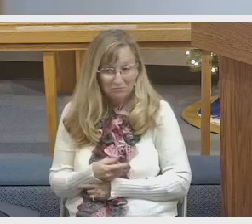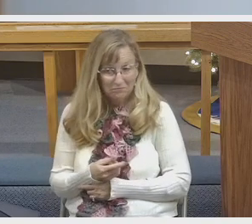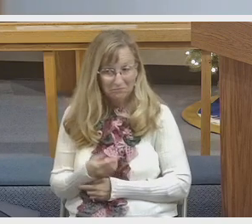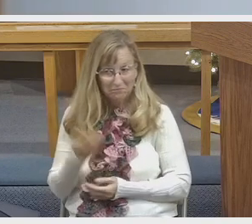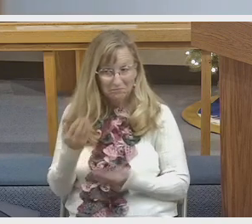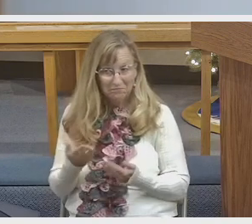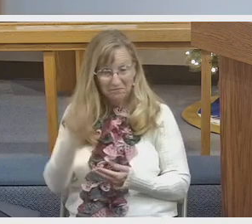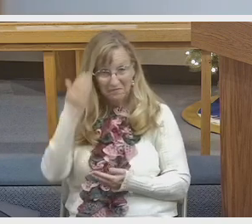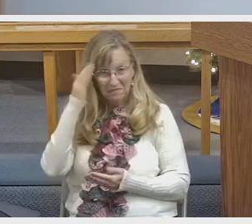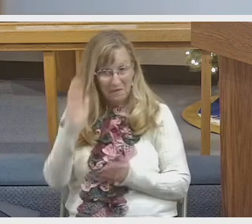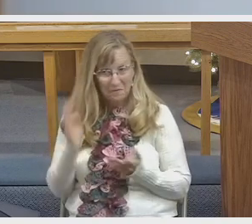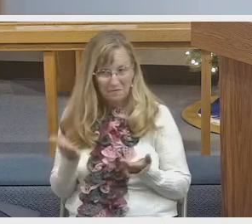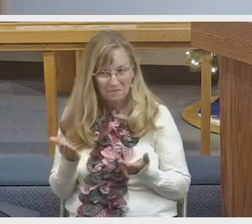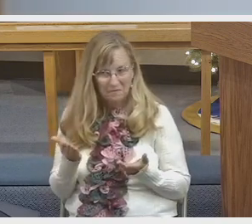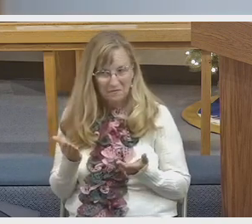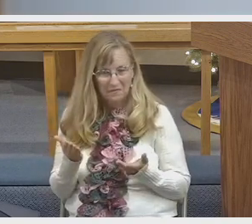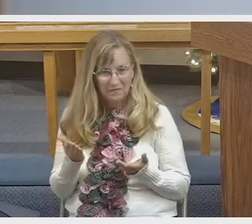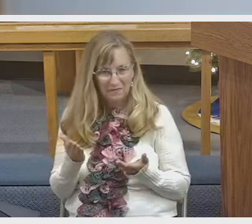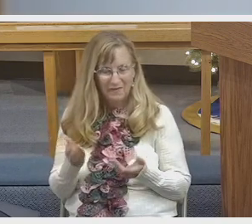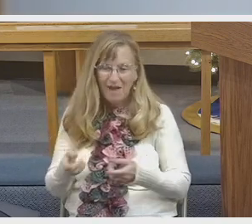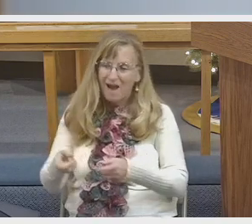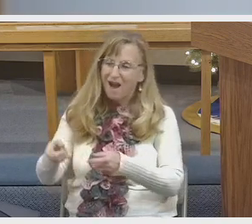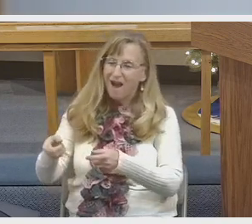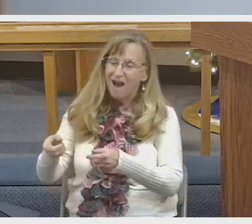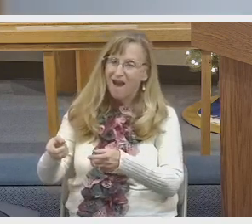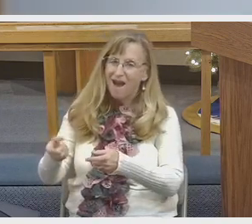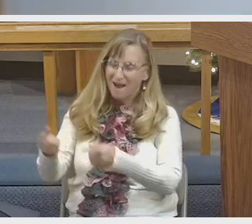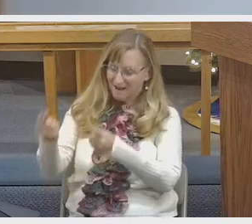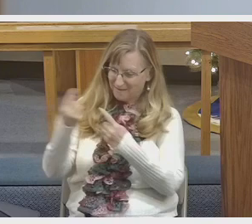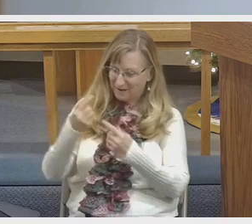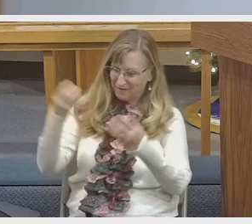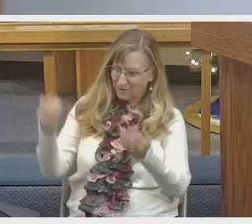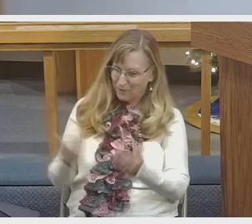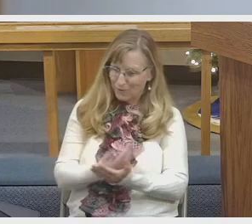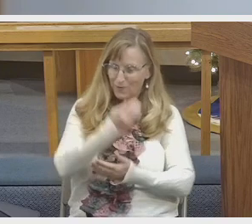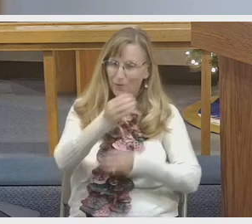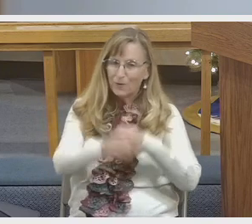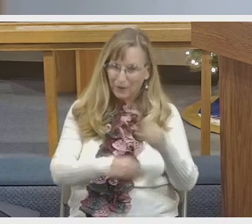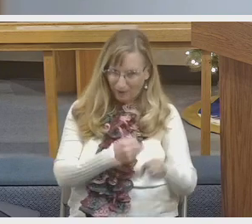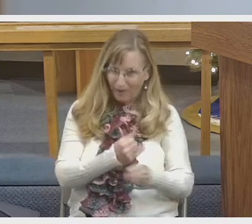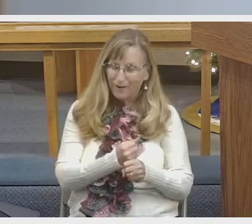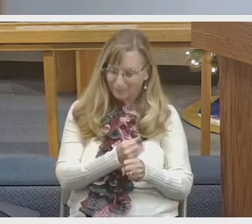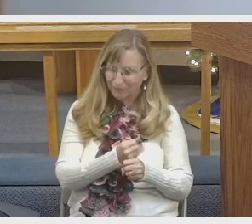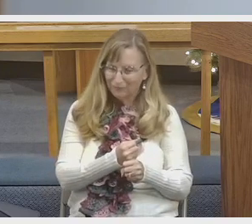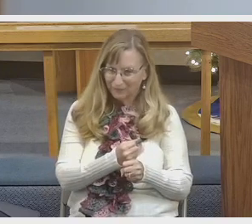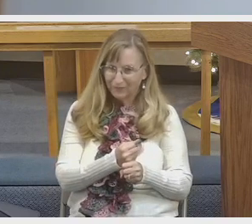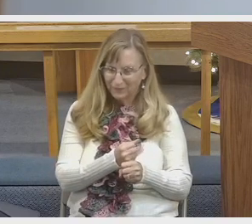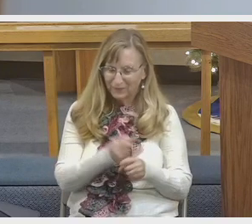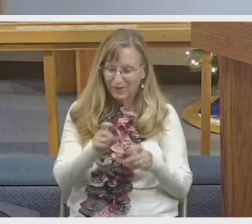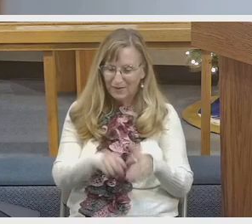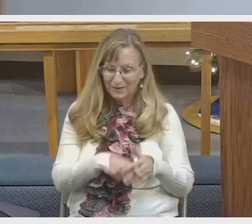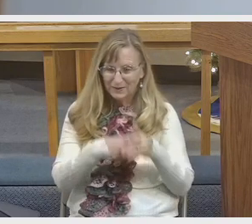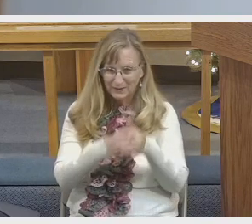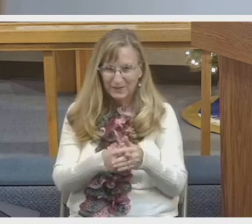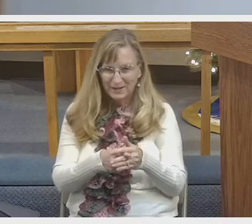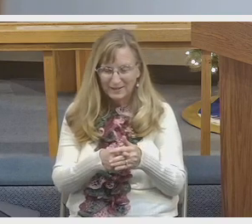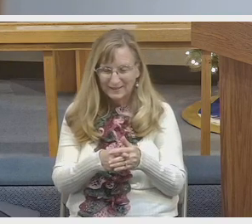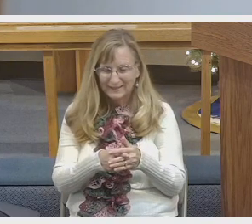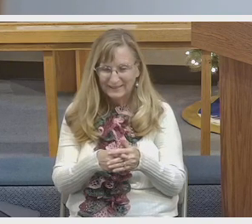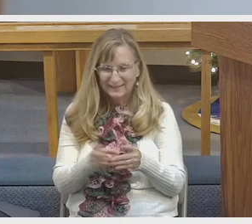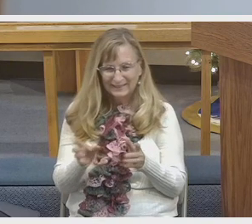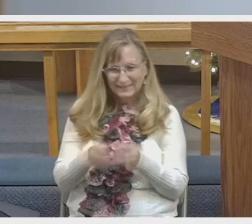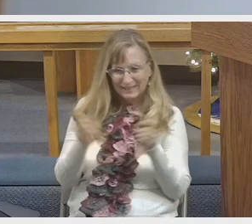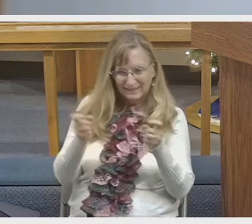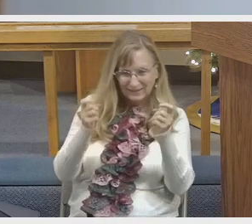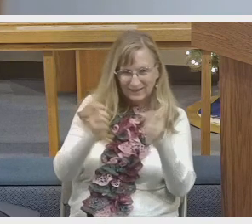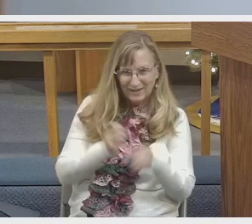We celebrate the coming of a new year. I know it's technically at 12:31 a.m. Pacific Standard